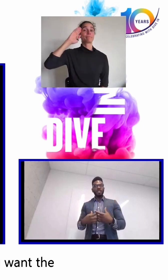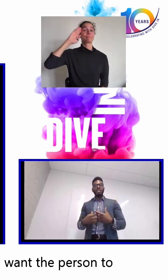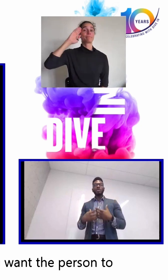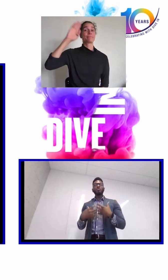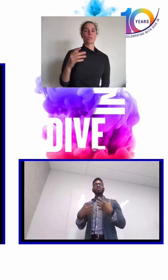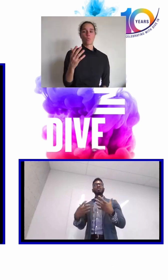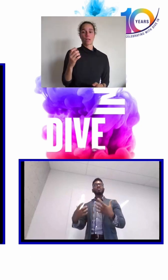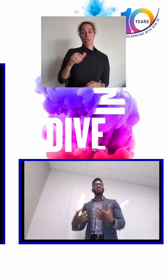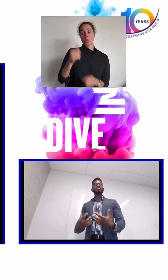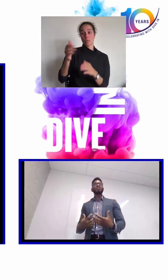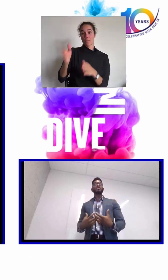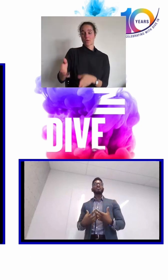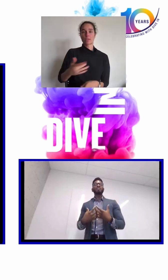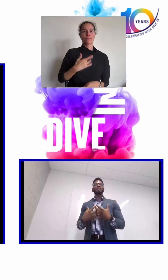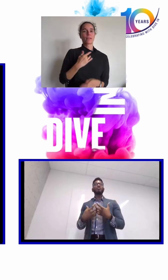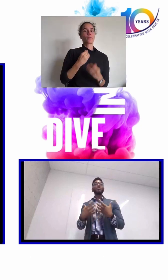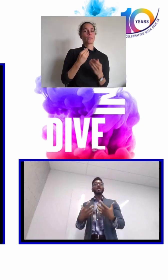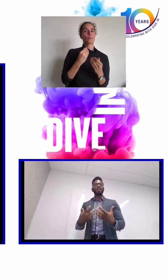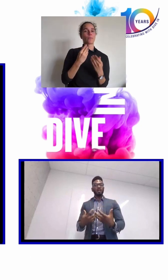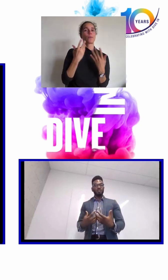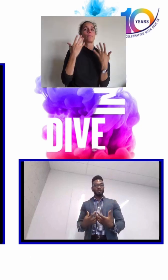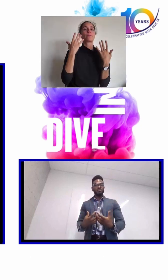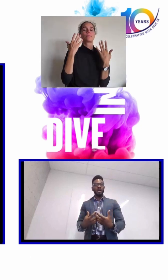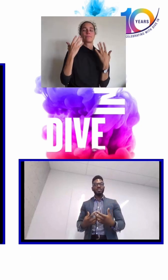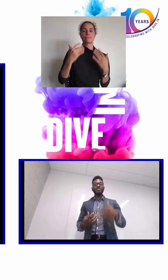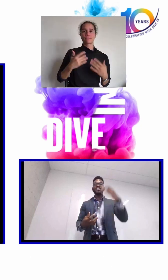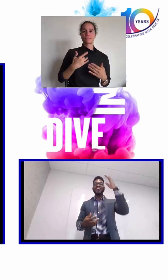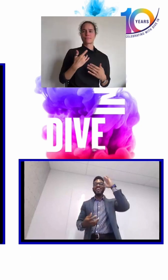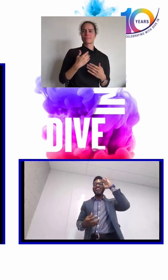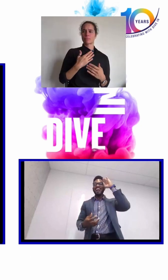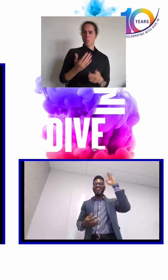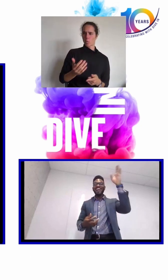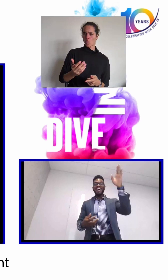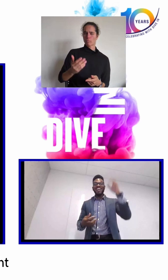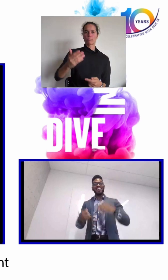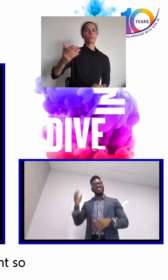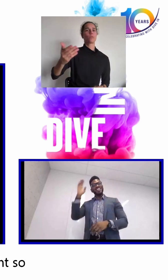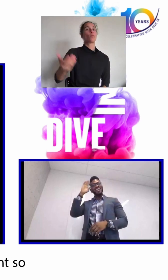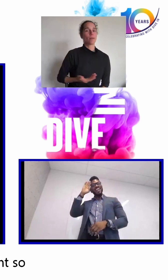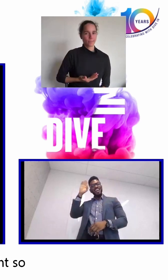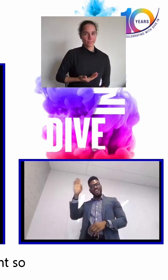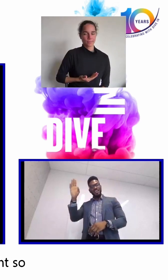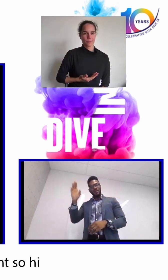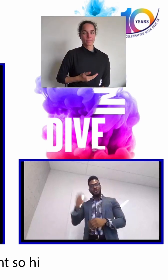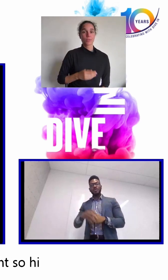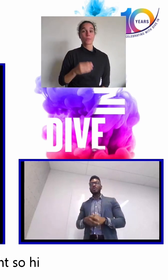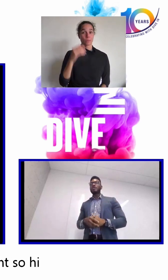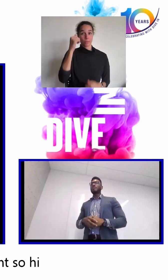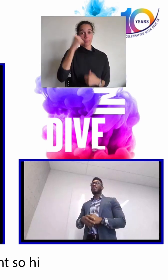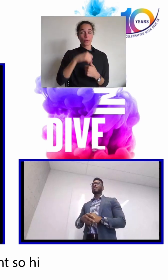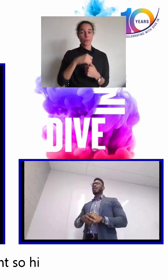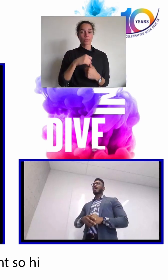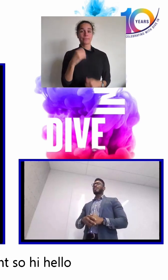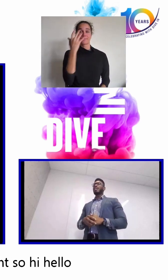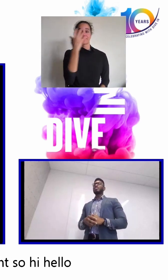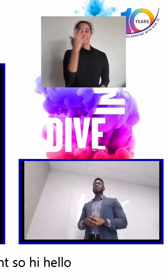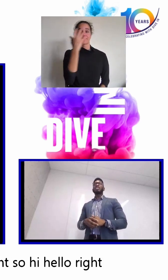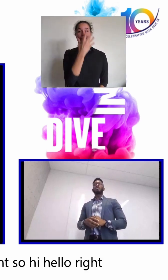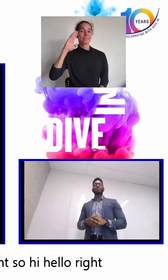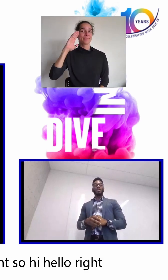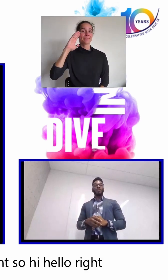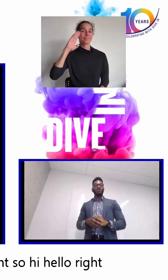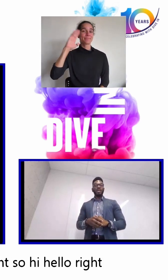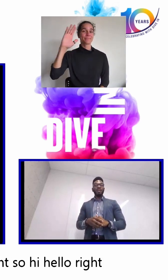warmth. You want the person to feel welcomed, right? So hi, hello, right? I